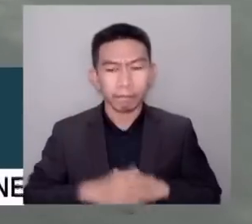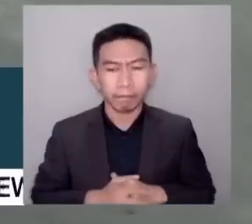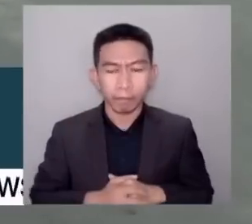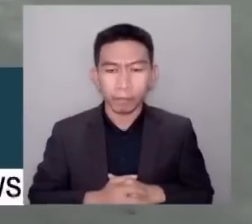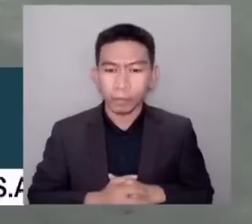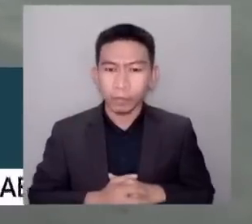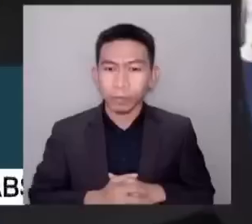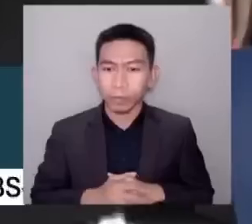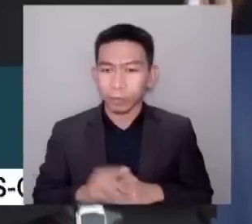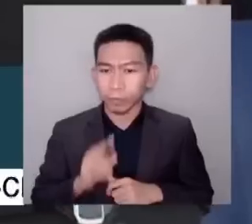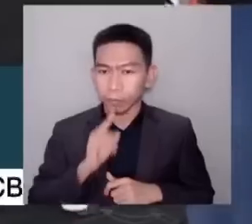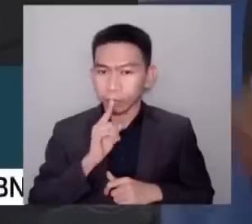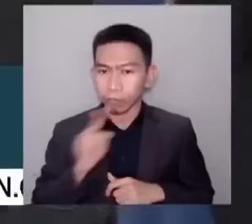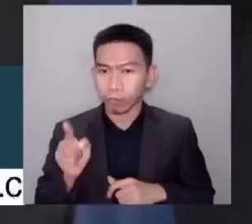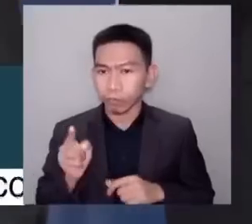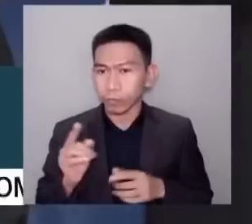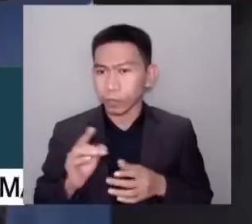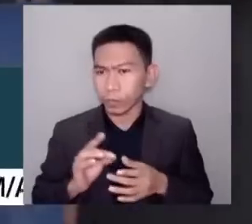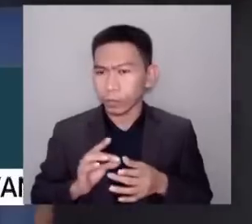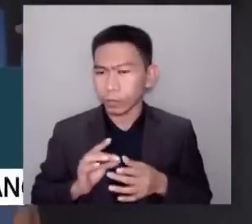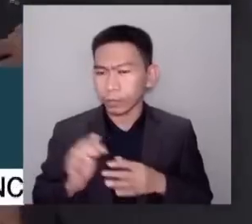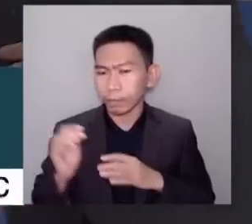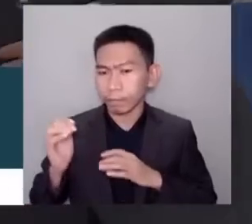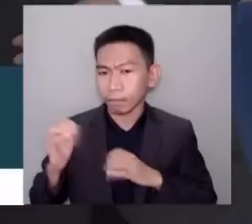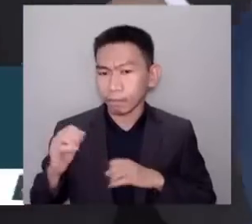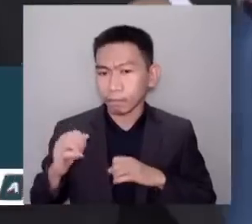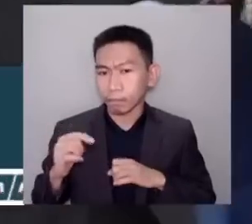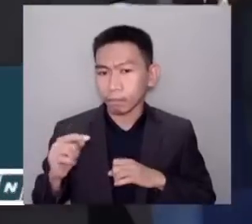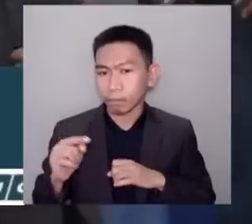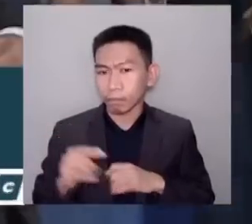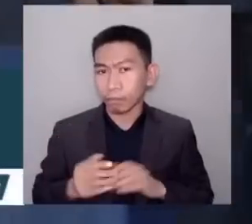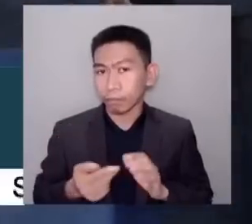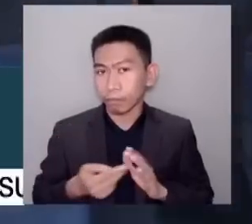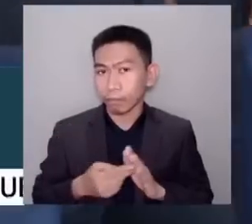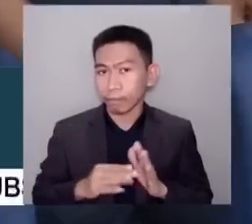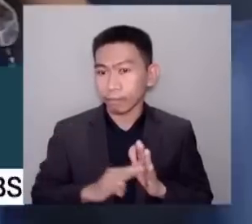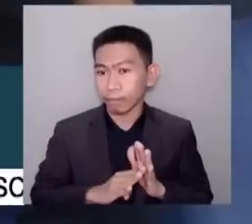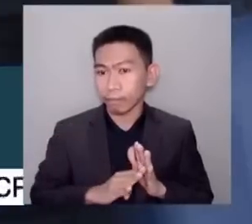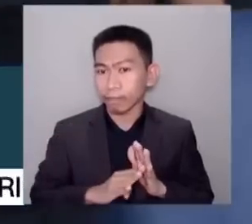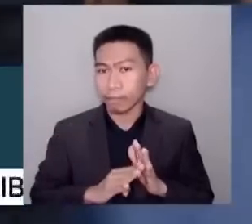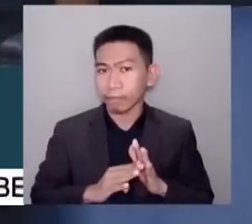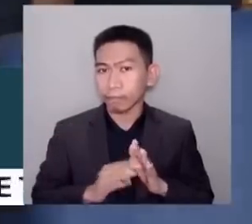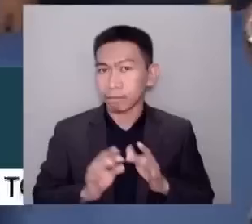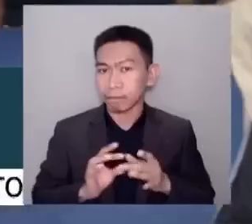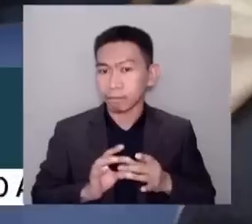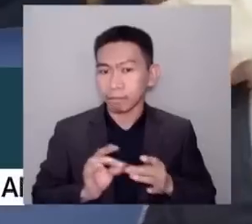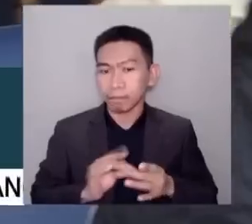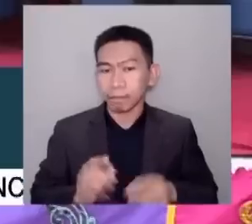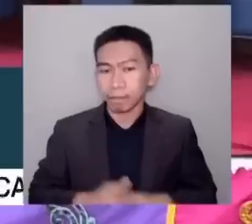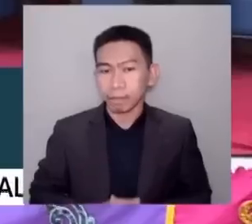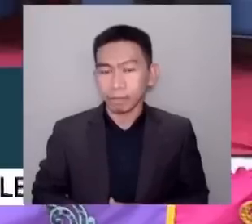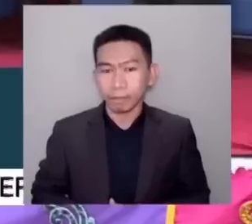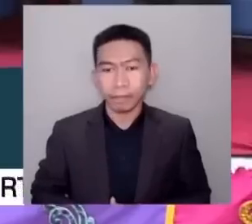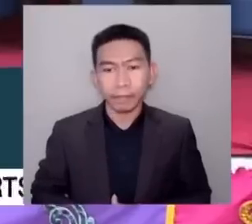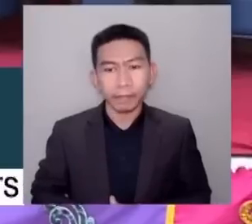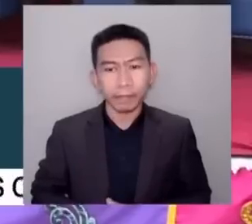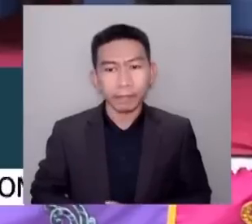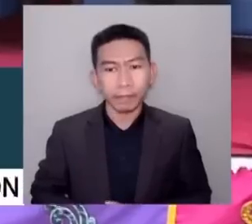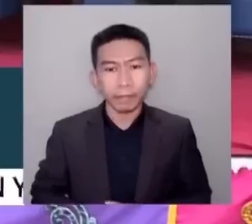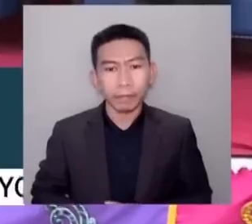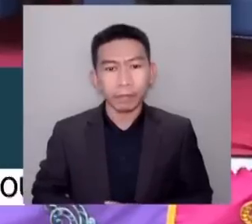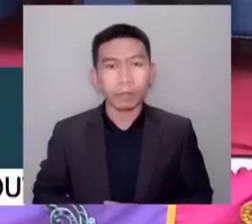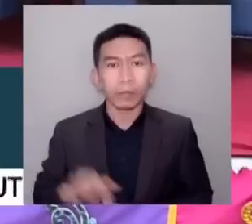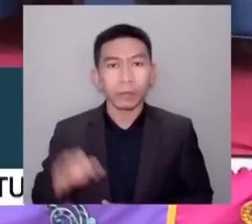said is expected to earn negative reactions due to the conservative stand of many. In his Facebook post